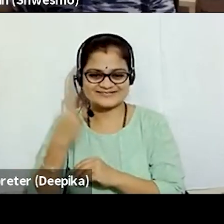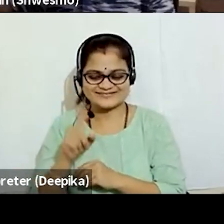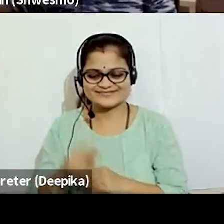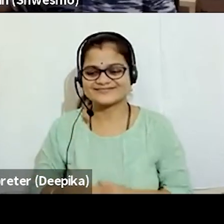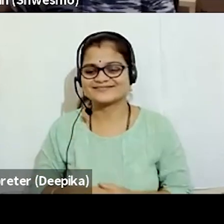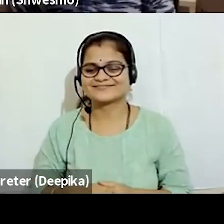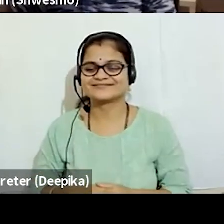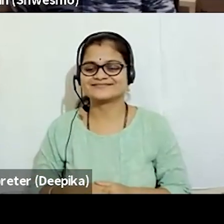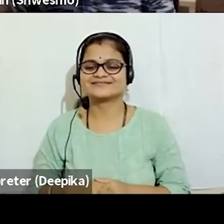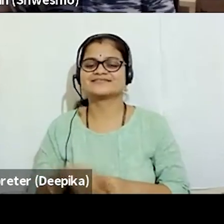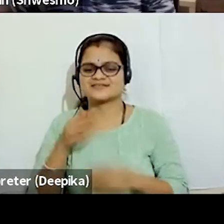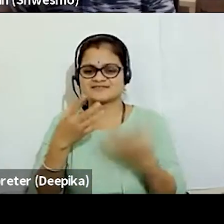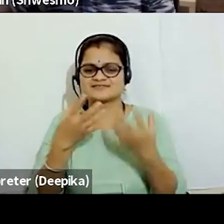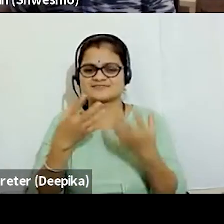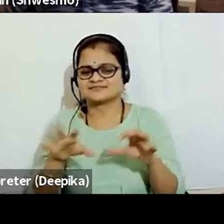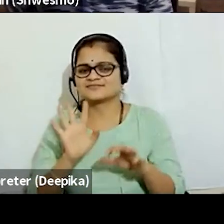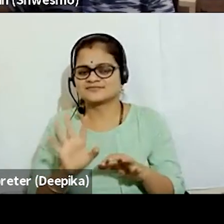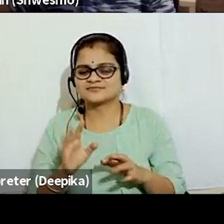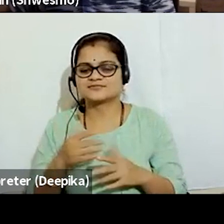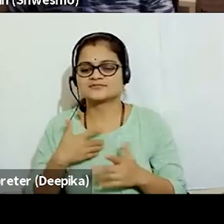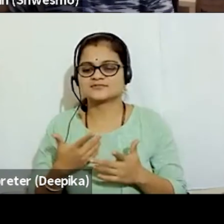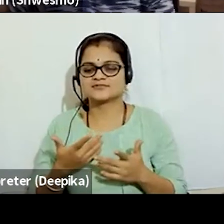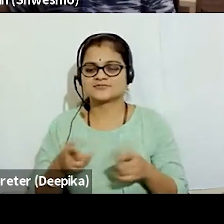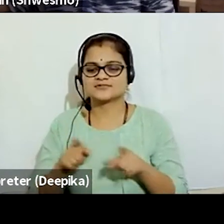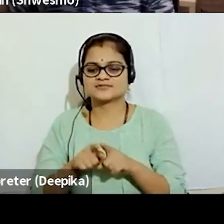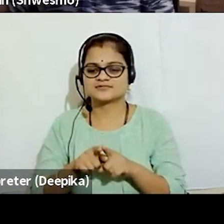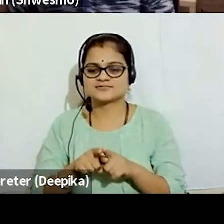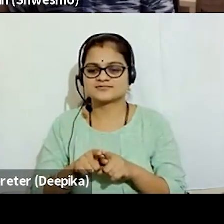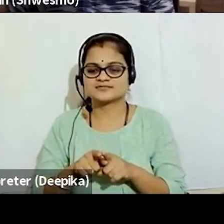But I think we were able to differentiate. I love how meditative this one is.